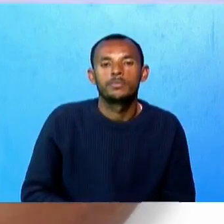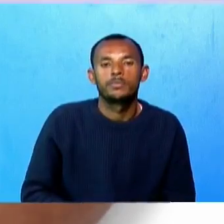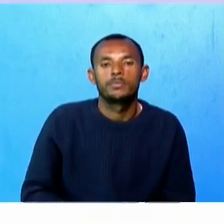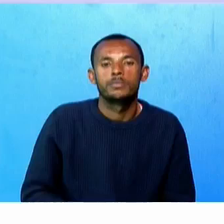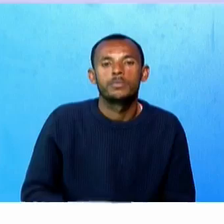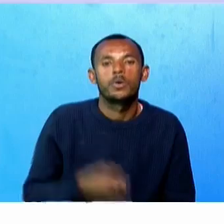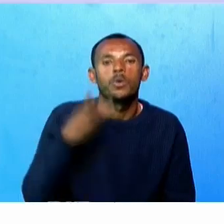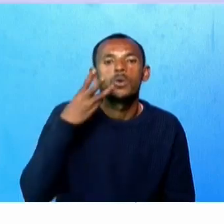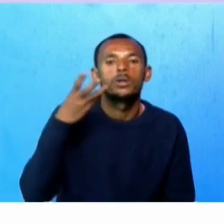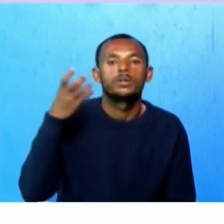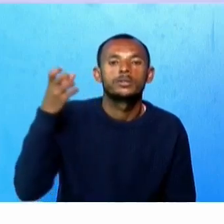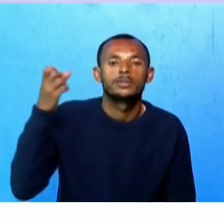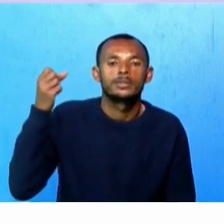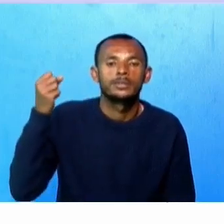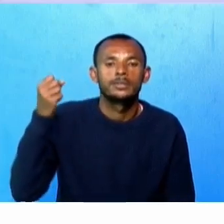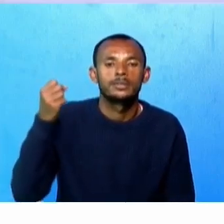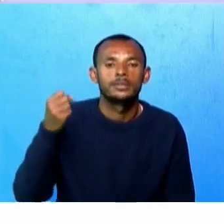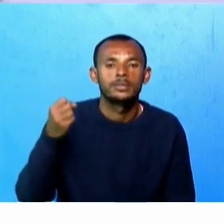was